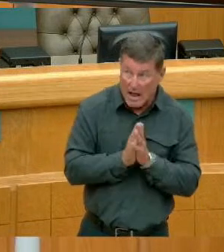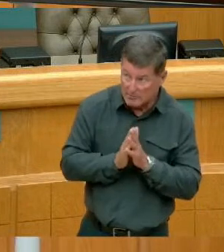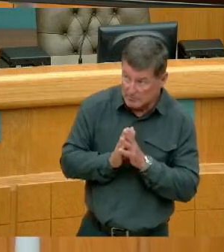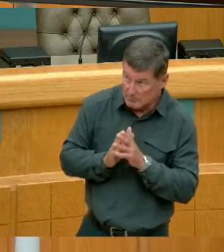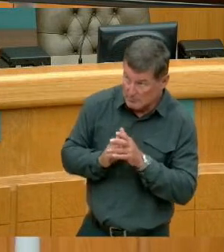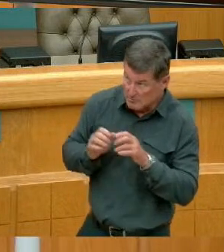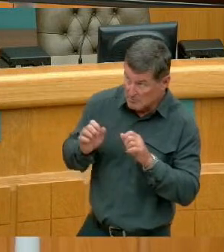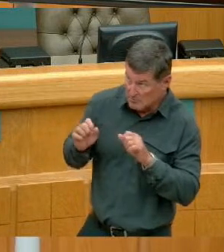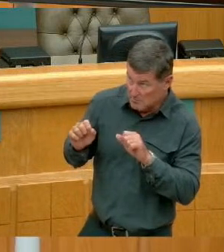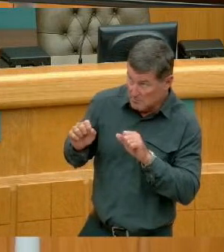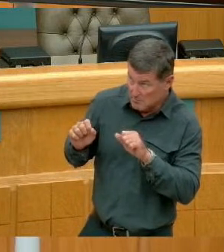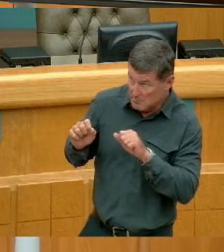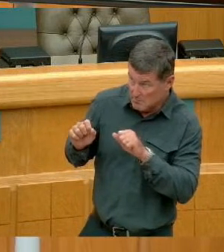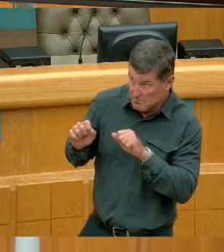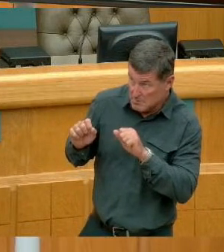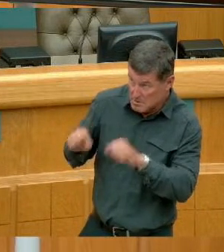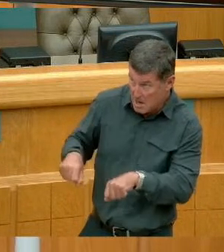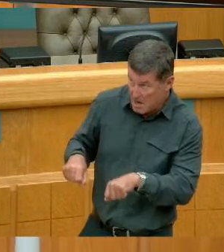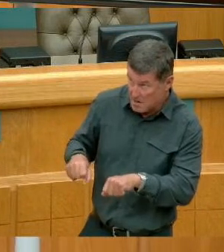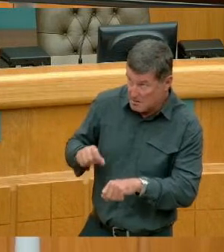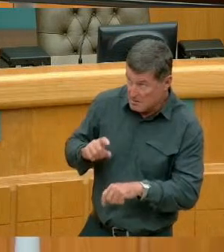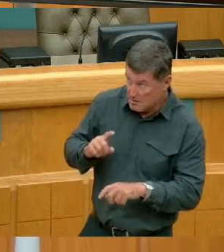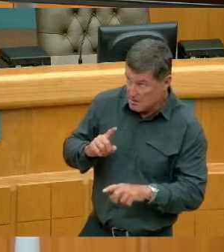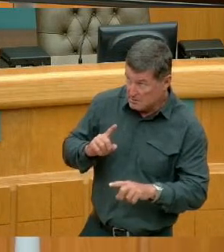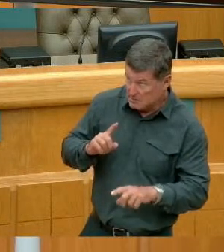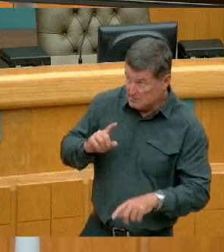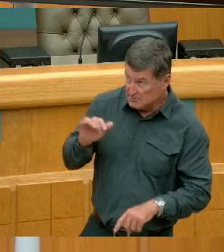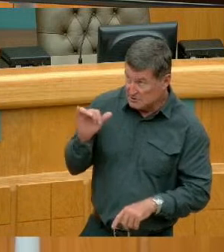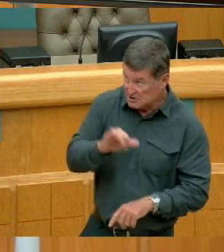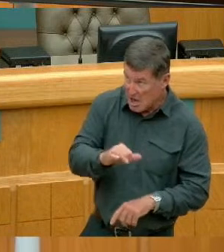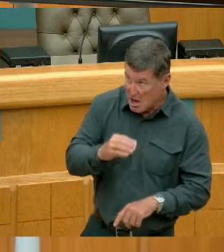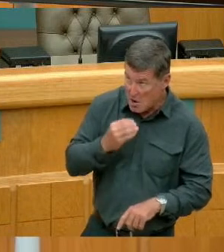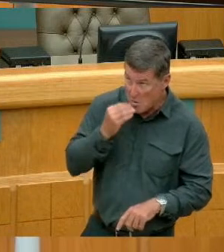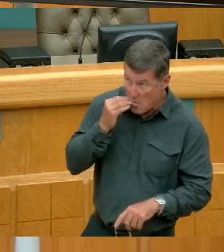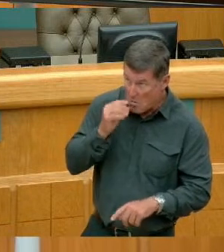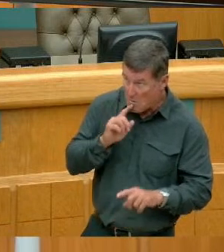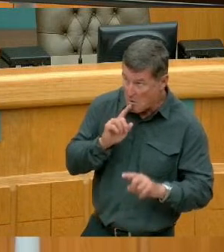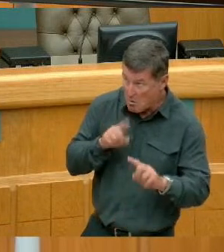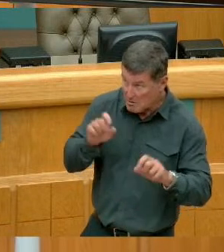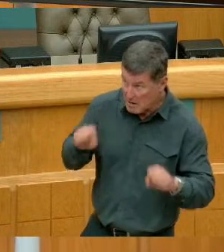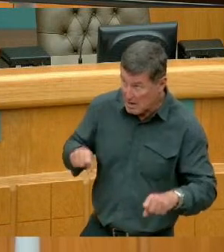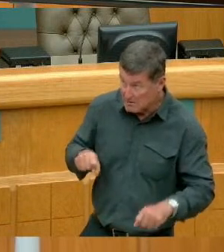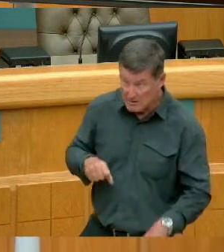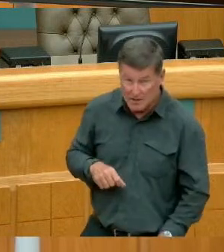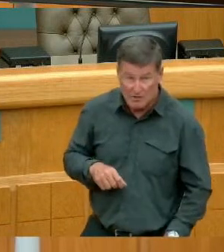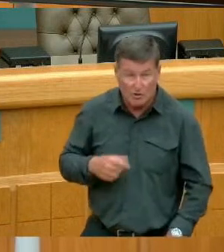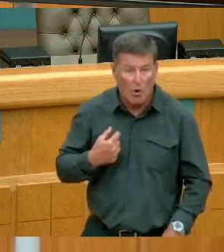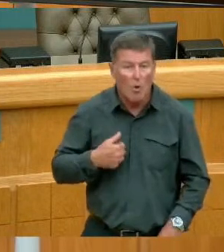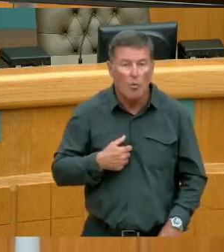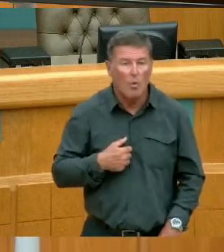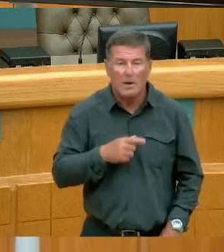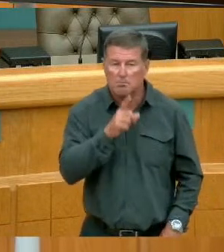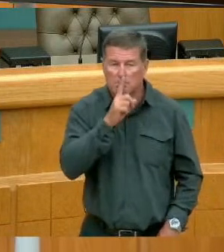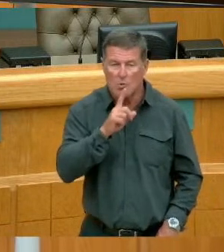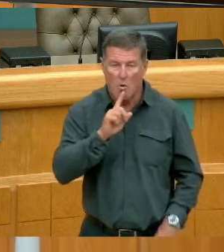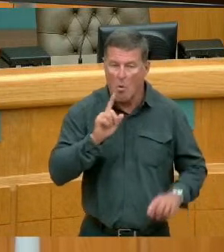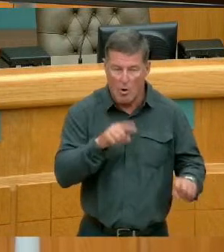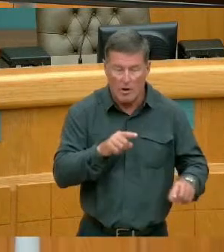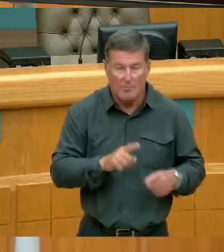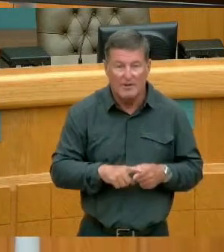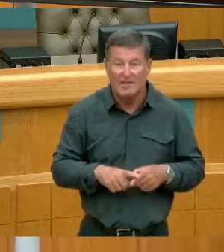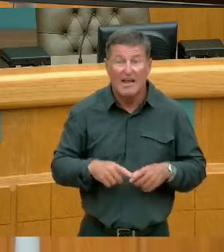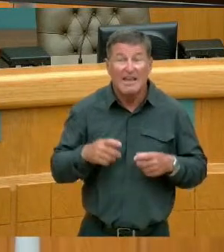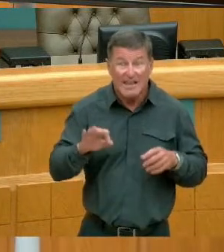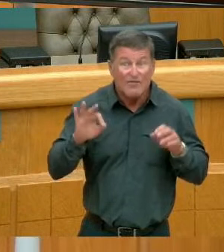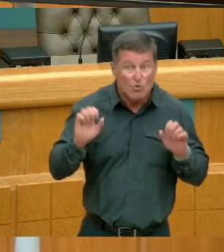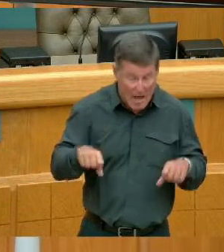right? That's my understanding. So what we've said is stay at home if you can, limit it to your essential activities.